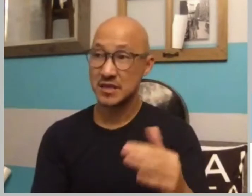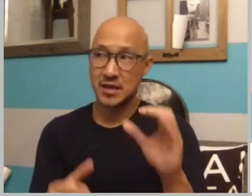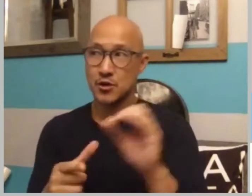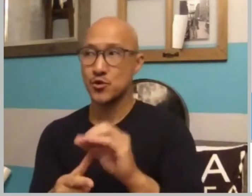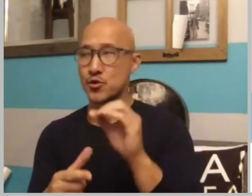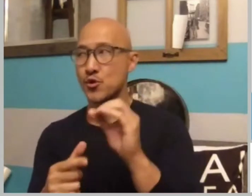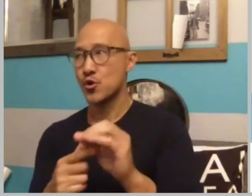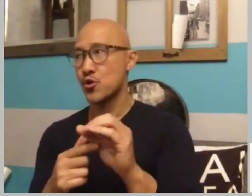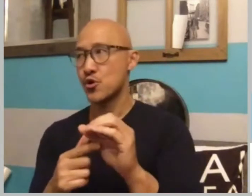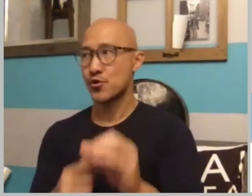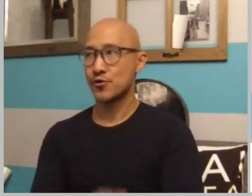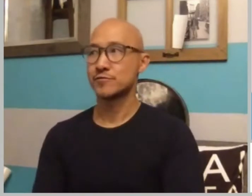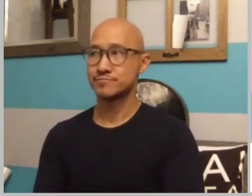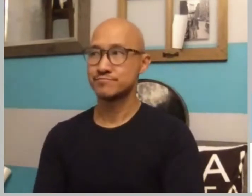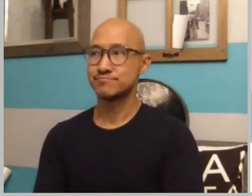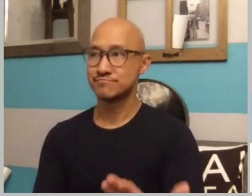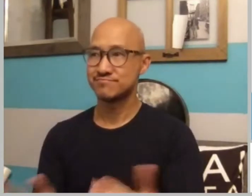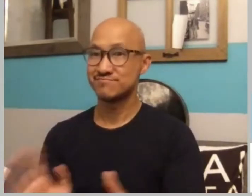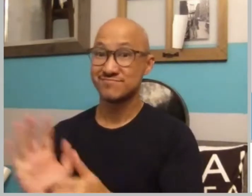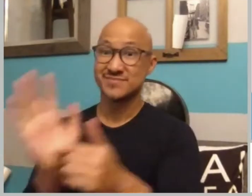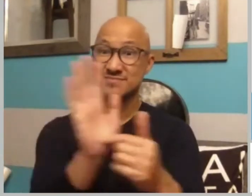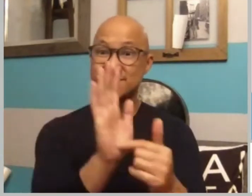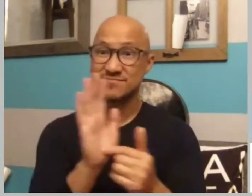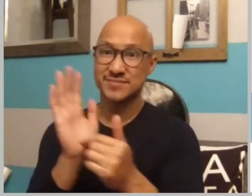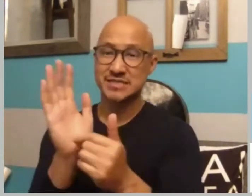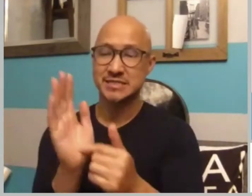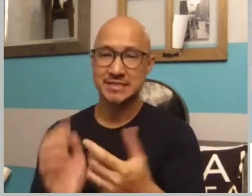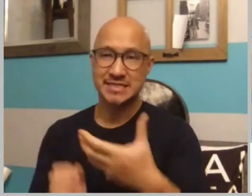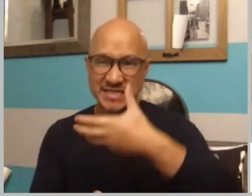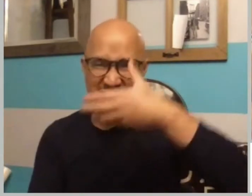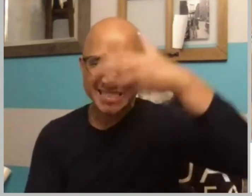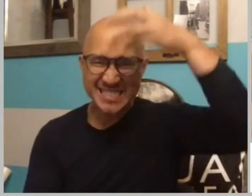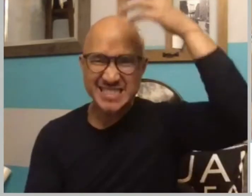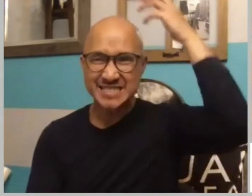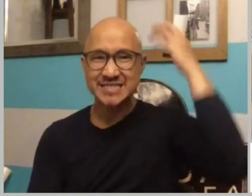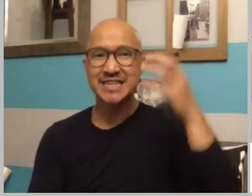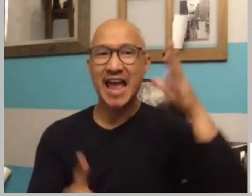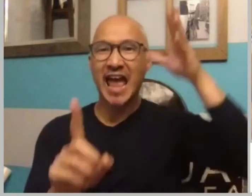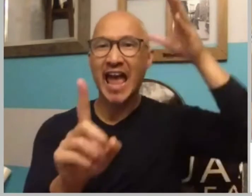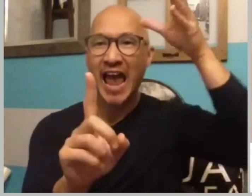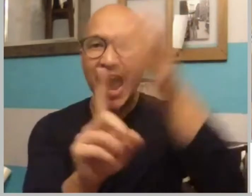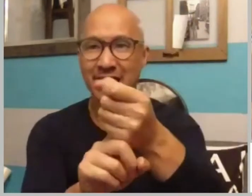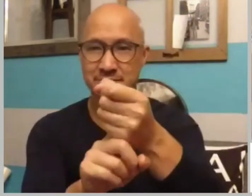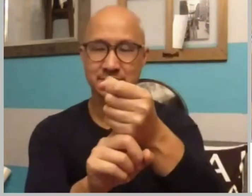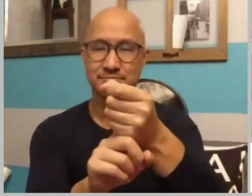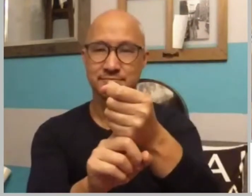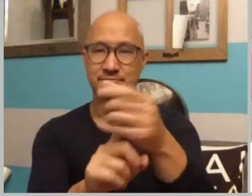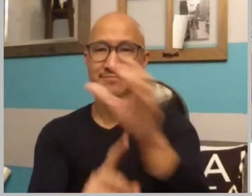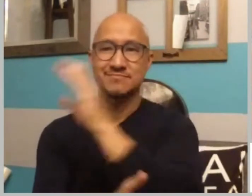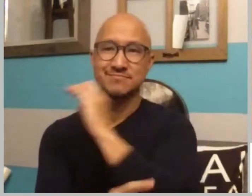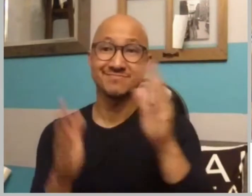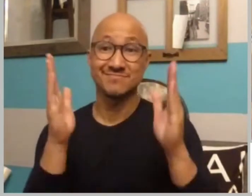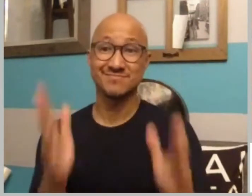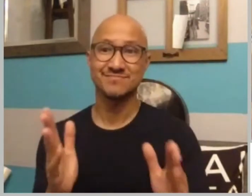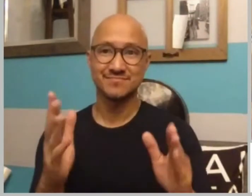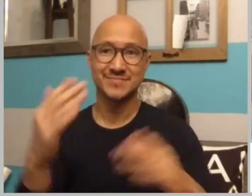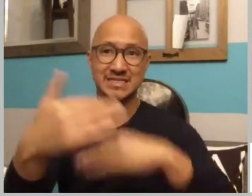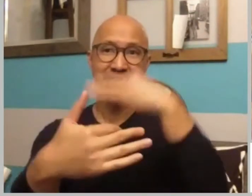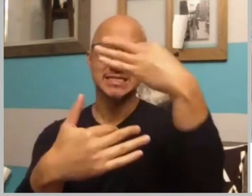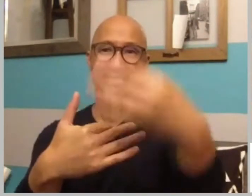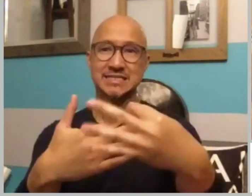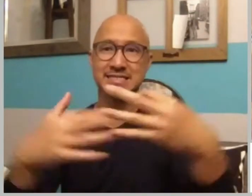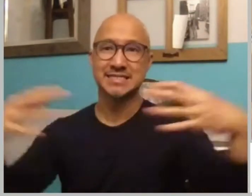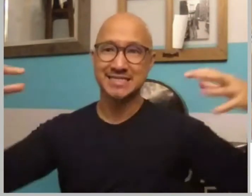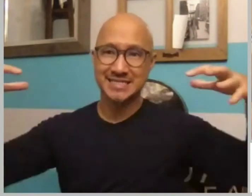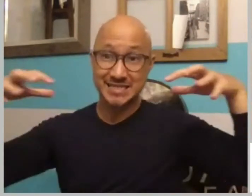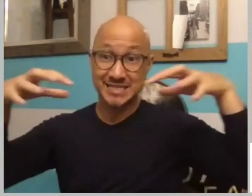need for Christ because of some of the evil things that were happening, right? So, this visual here, you can